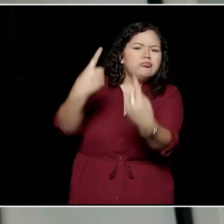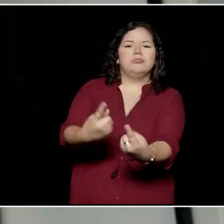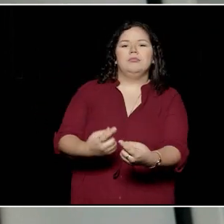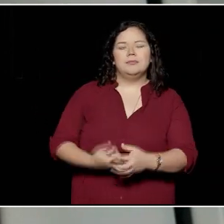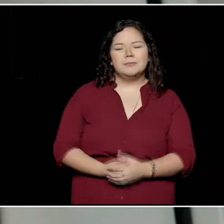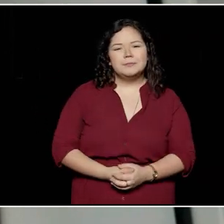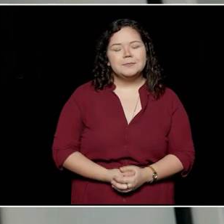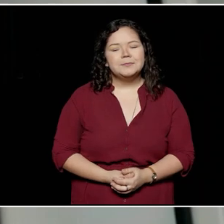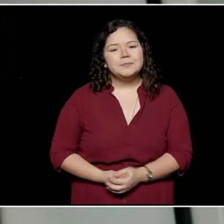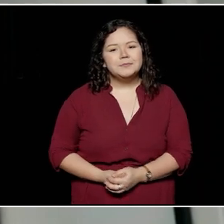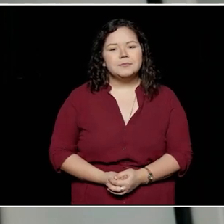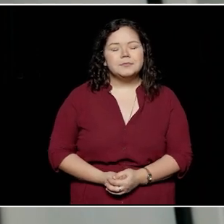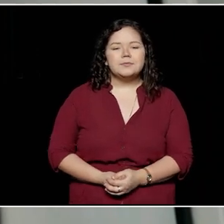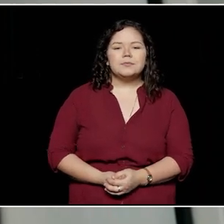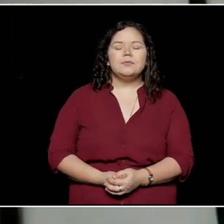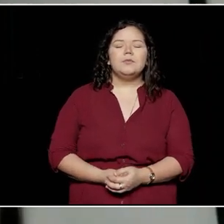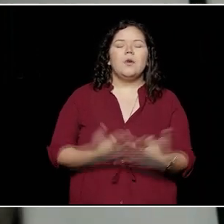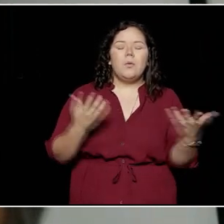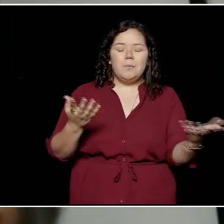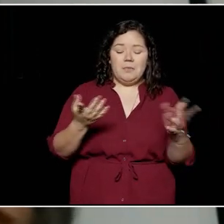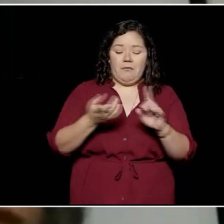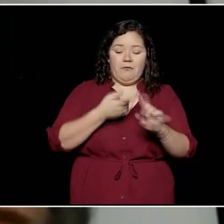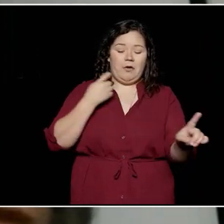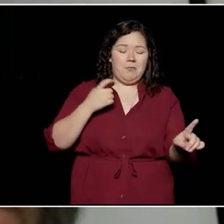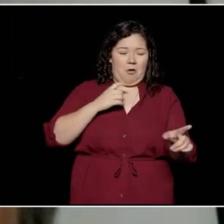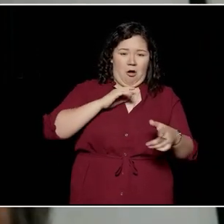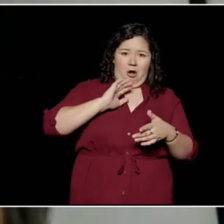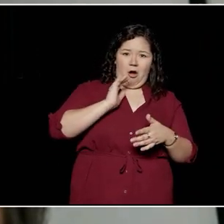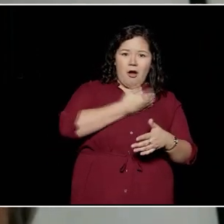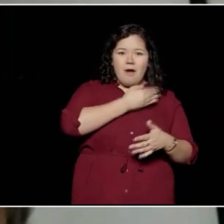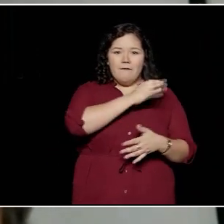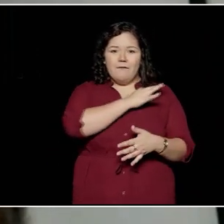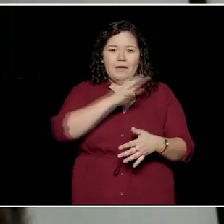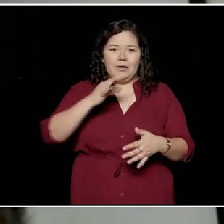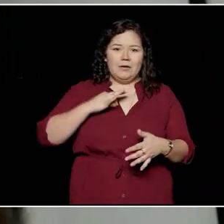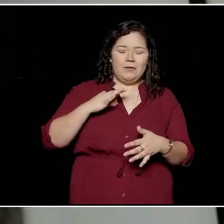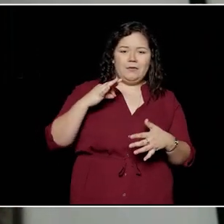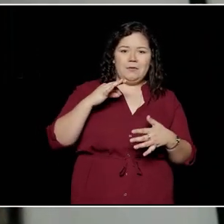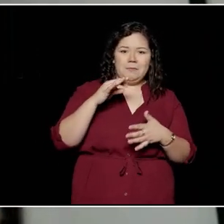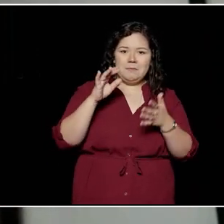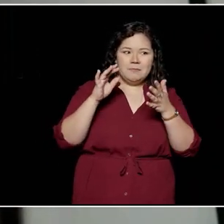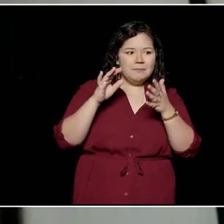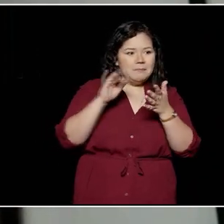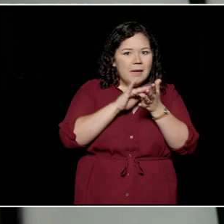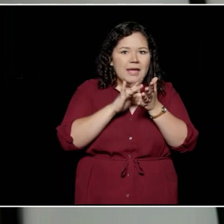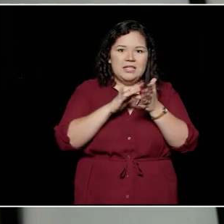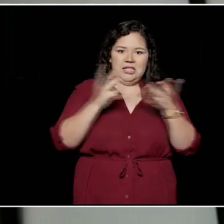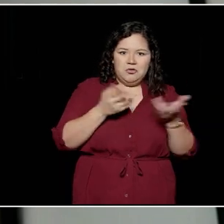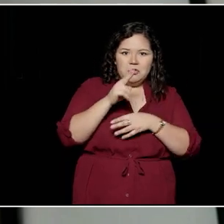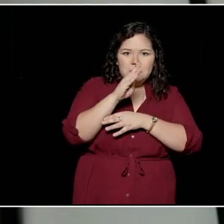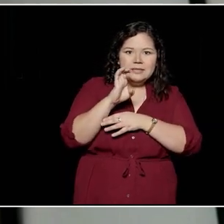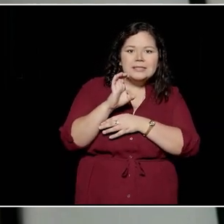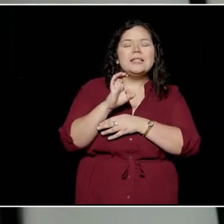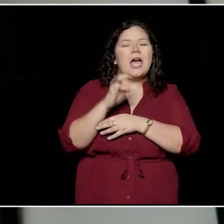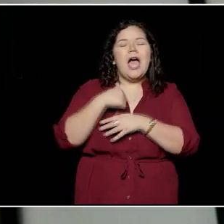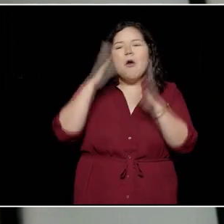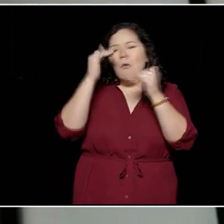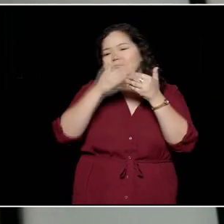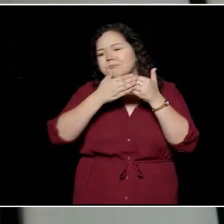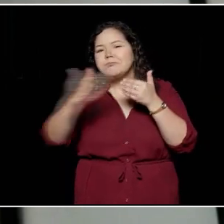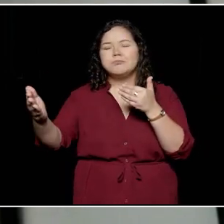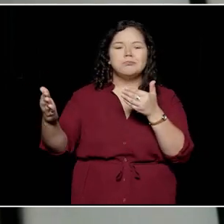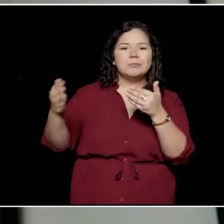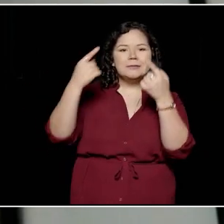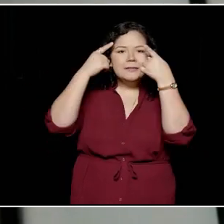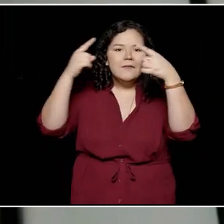you every step of the way. So on behalf of the entire Faculty of Medicine at UBC, I wish you all the best